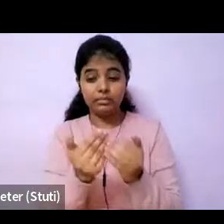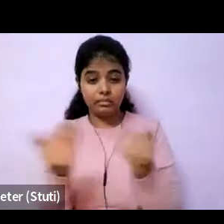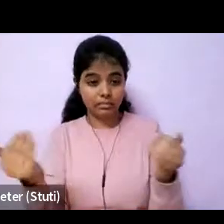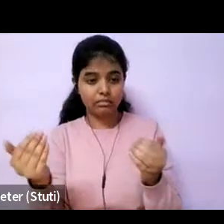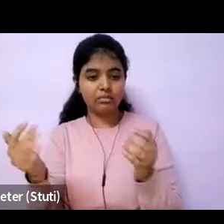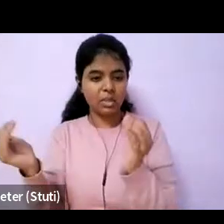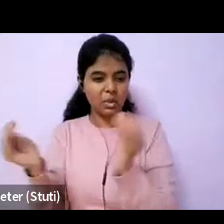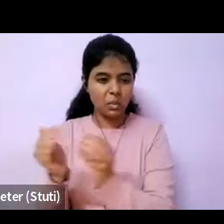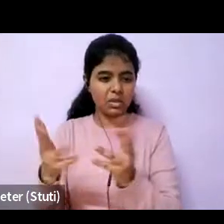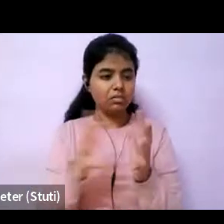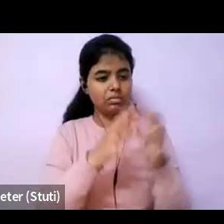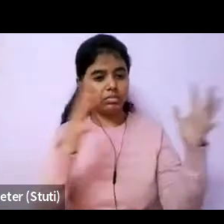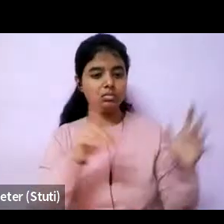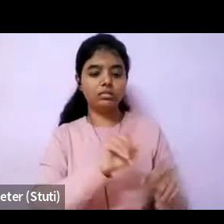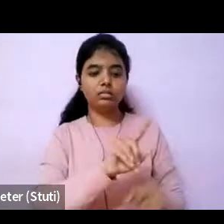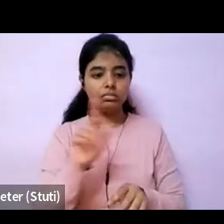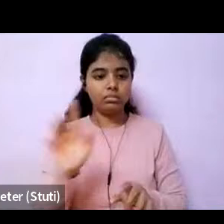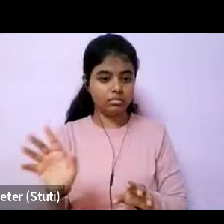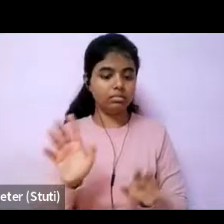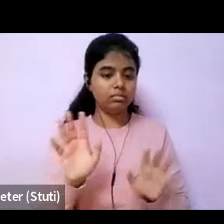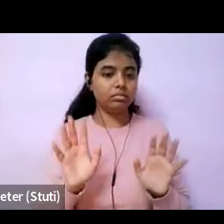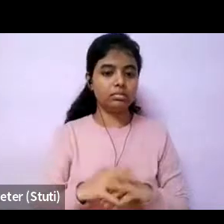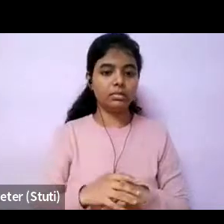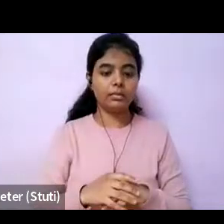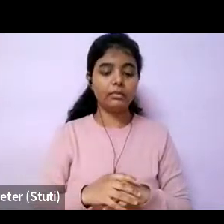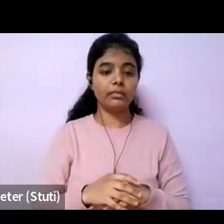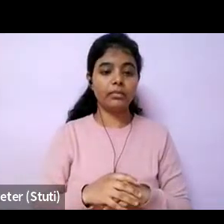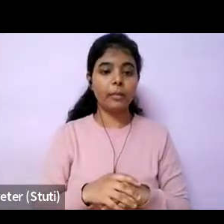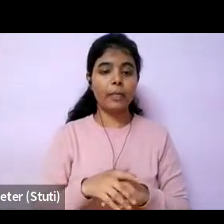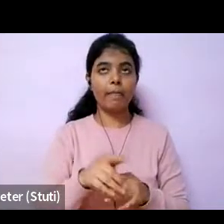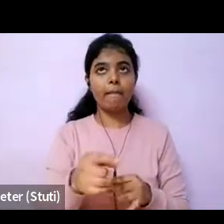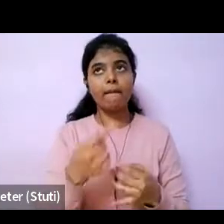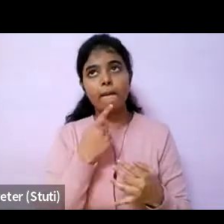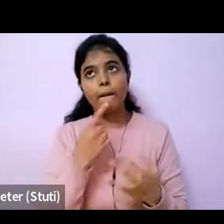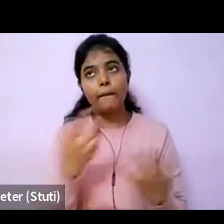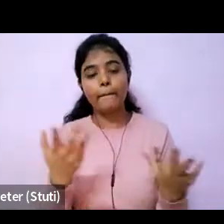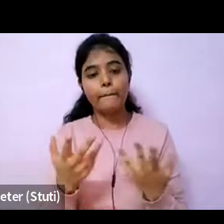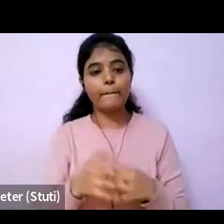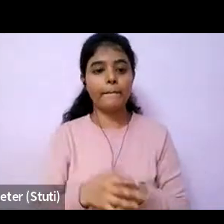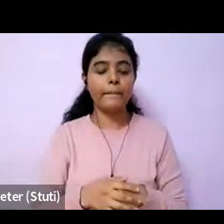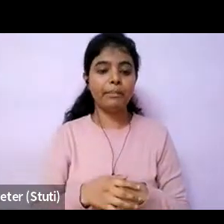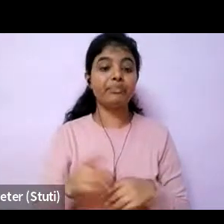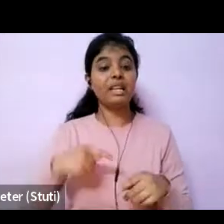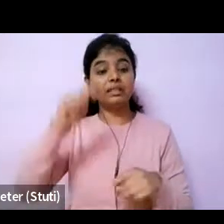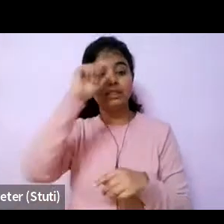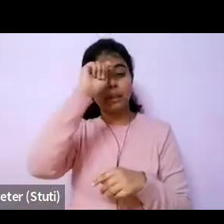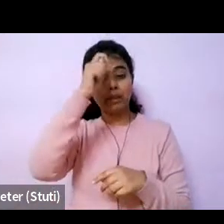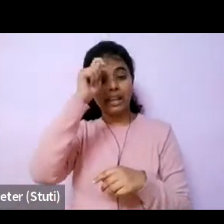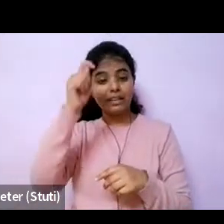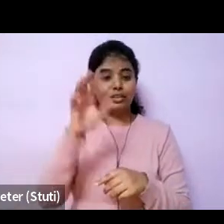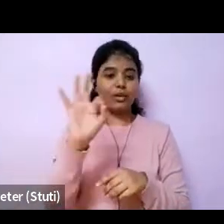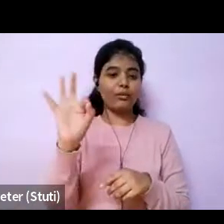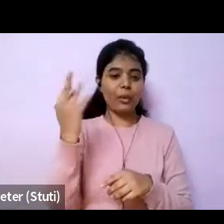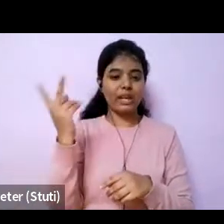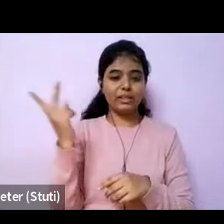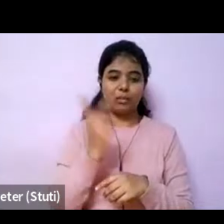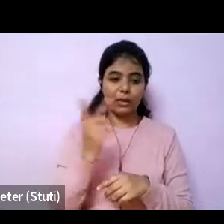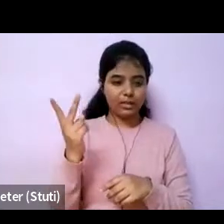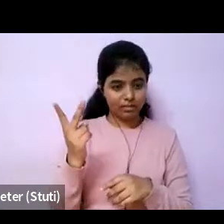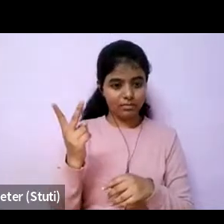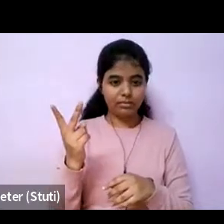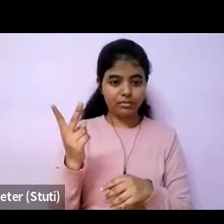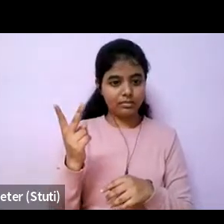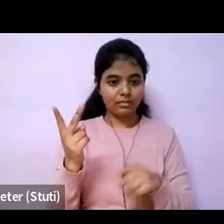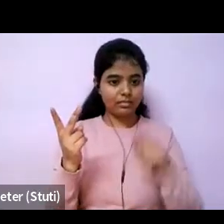the term that this but if we say this term instead of English but French,